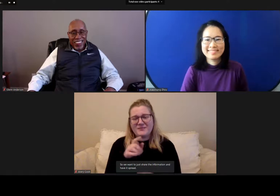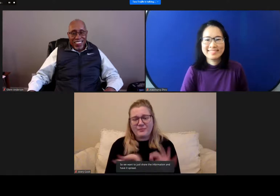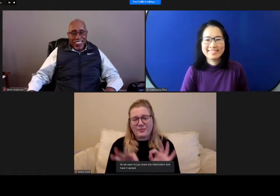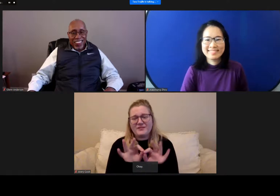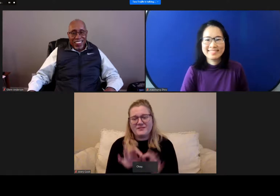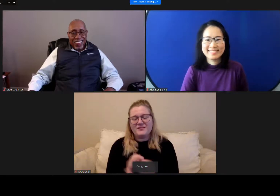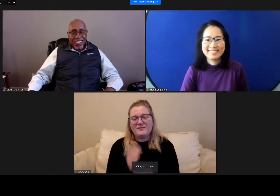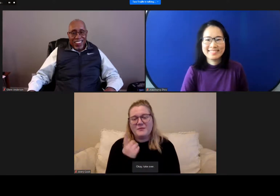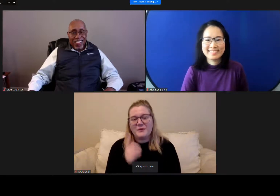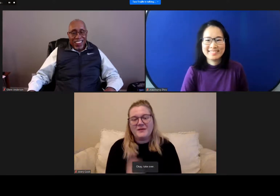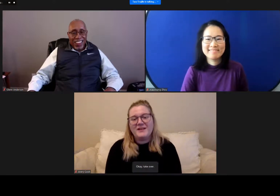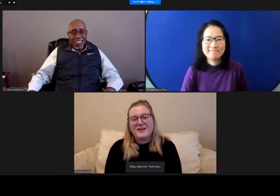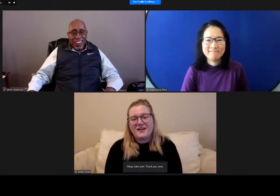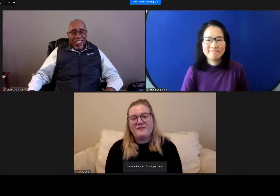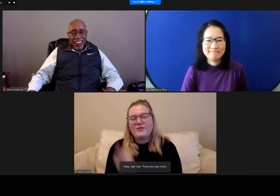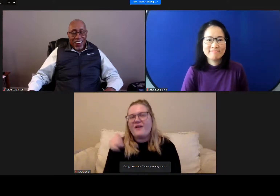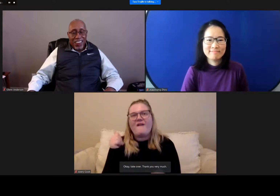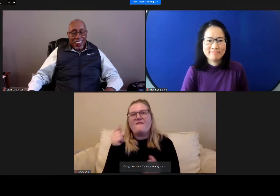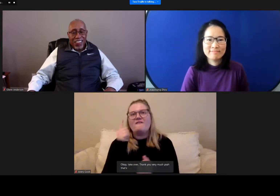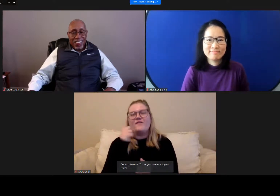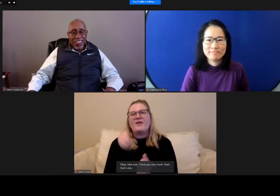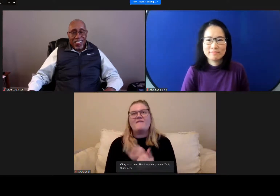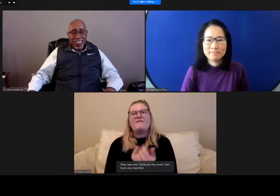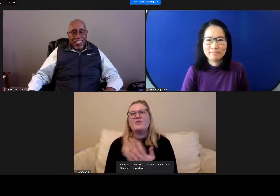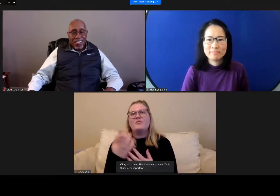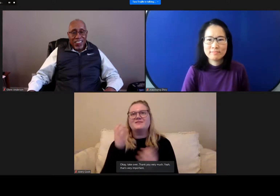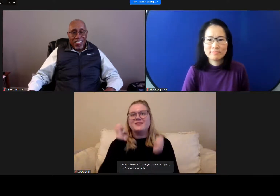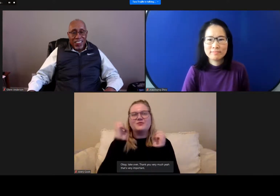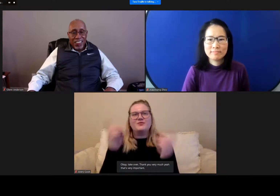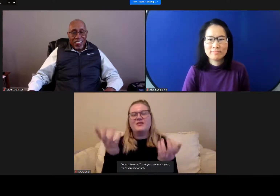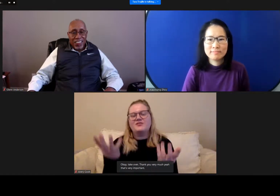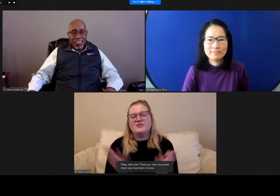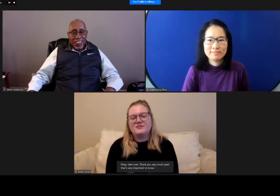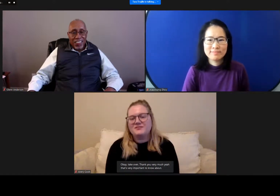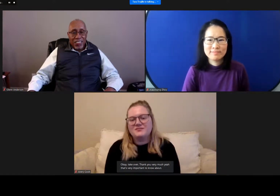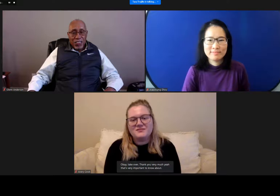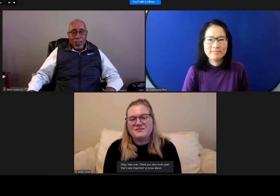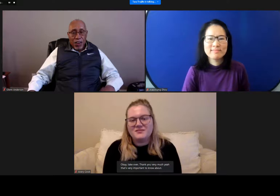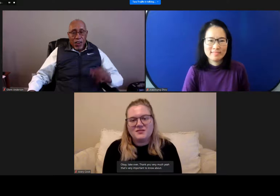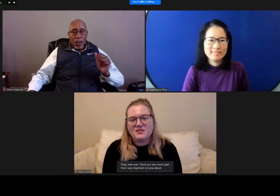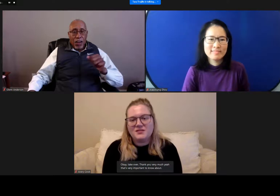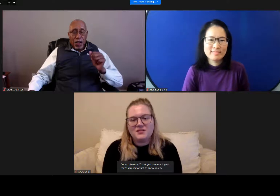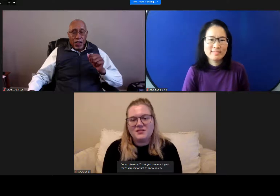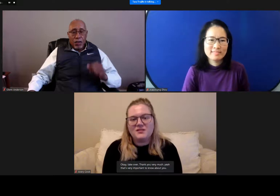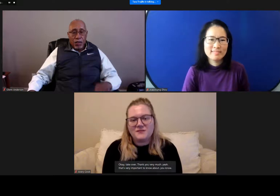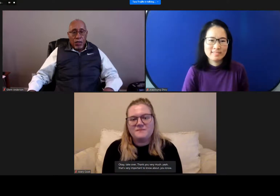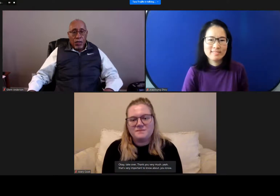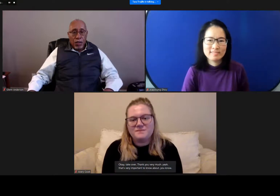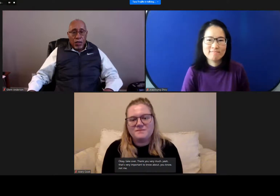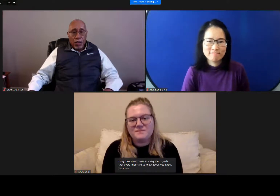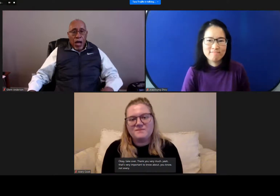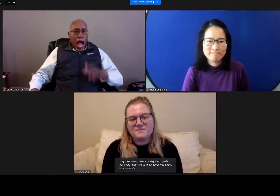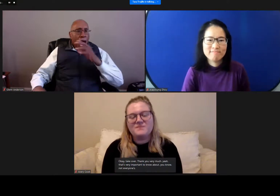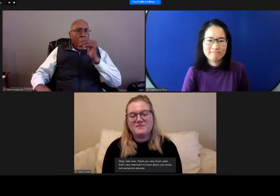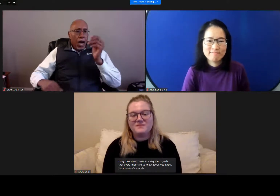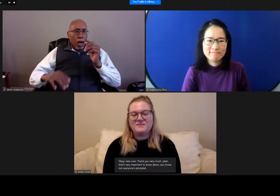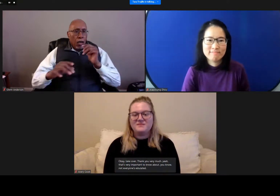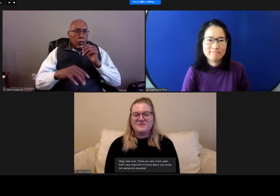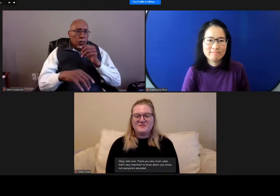Okay, I'll take over. Thank you very much. Yeah, that's very important to know about. Not everyone's